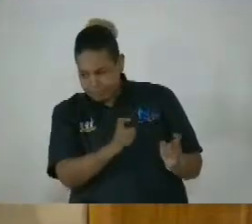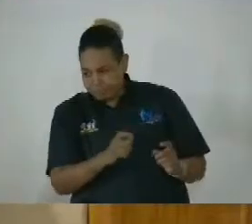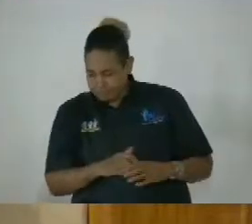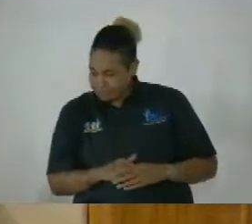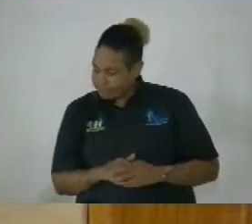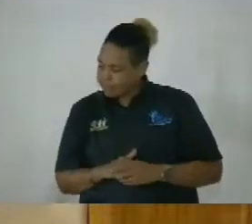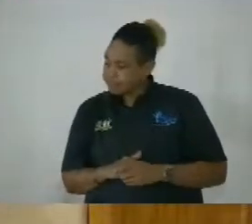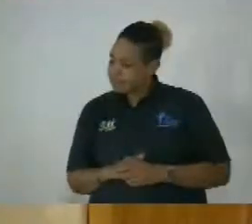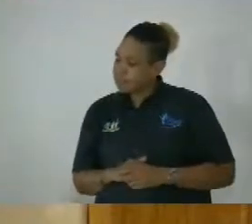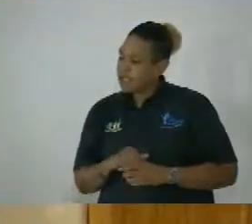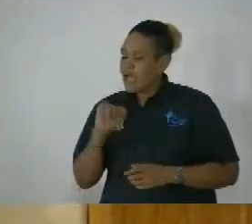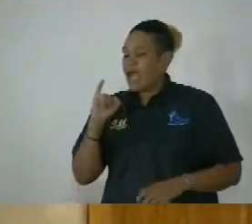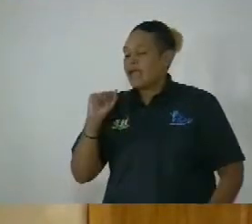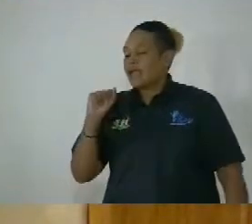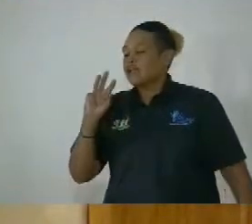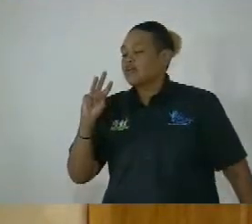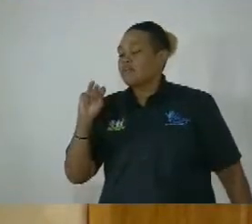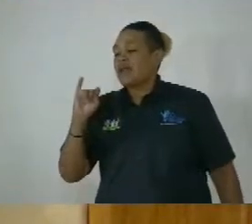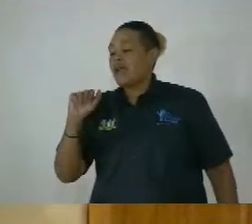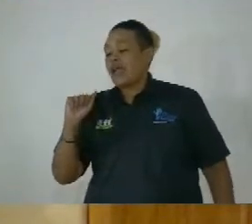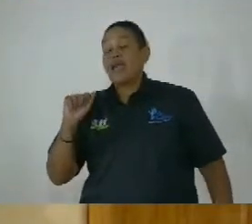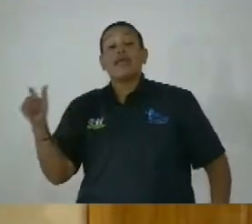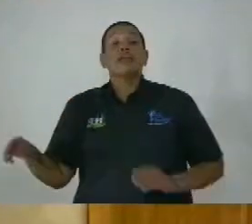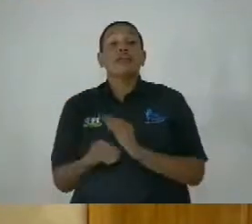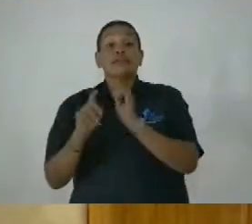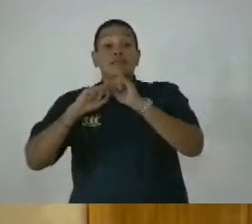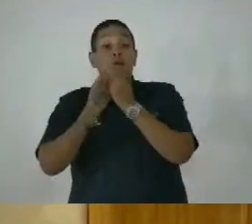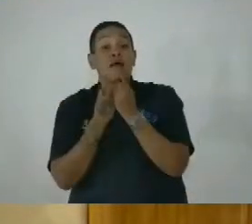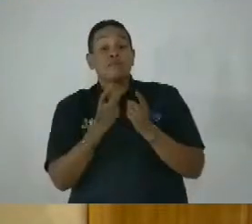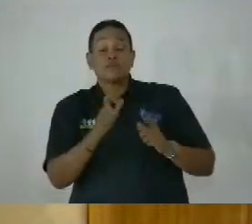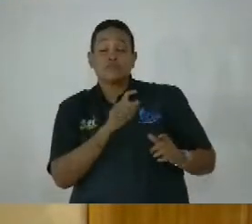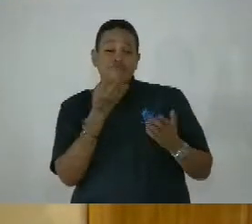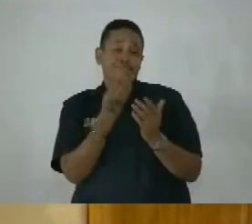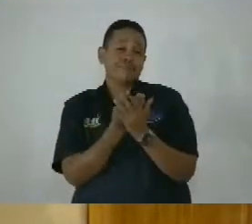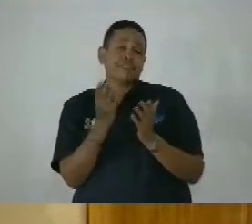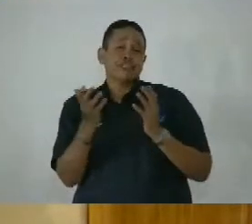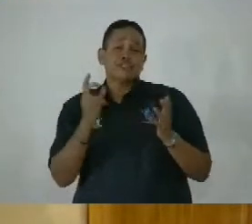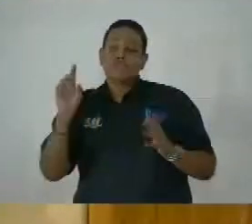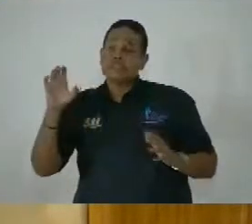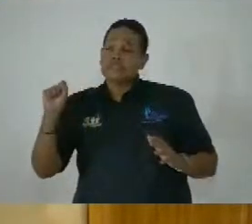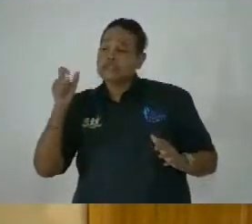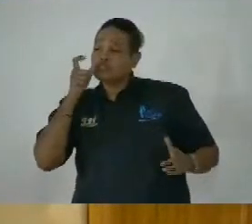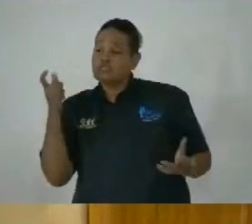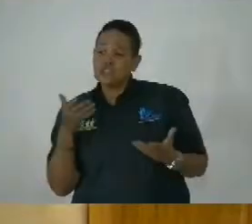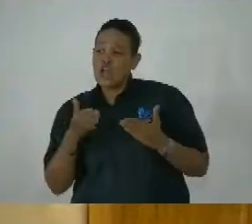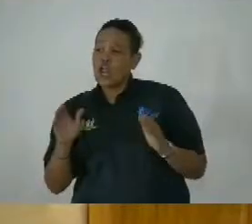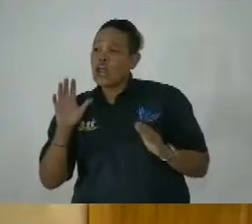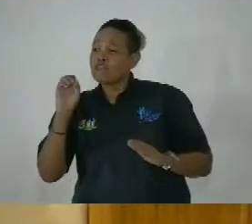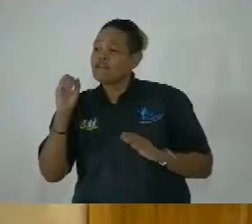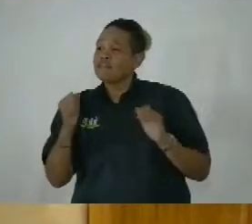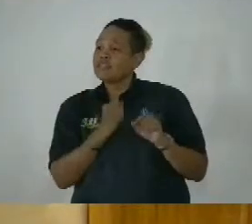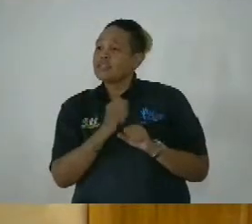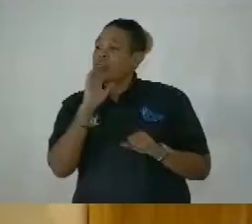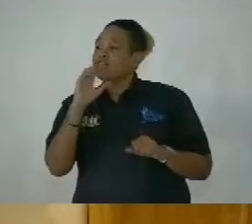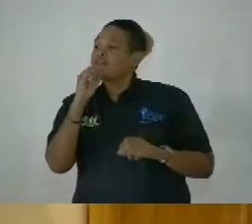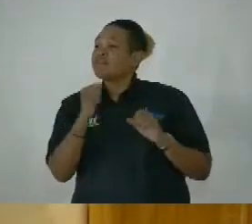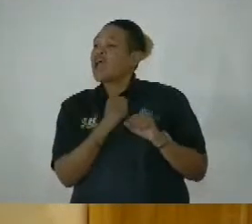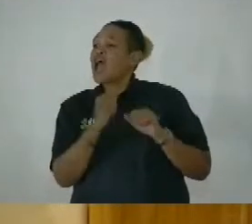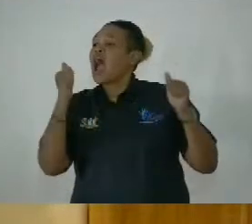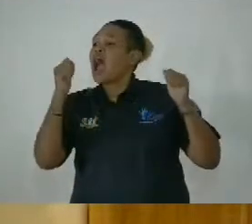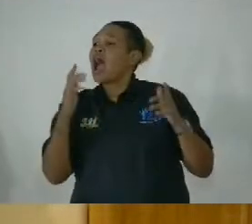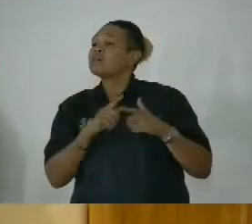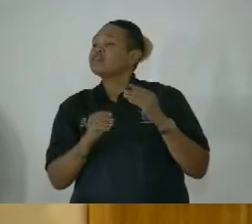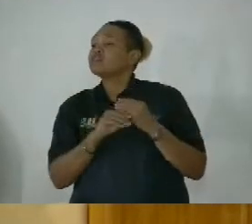IALEIA. The Department of Correctional Service recently launched its year-long 50th